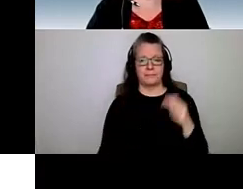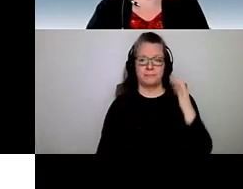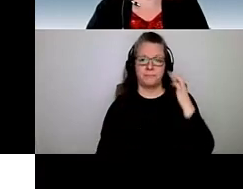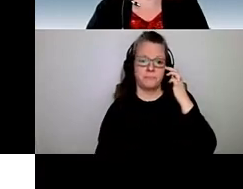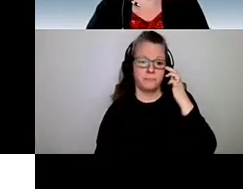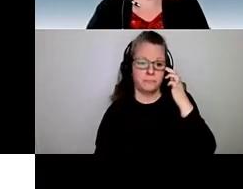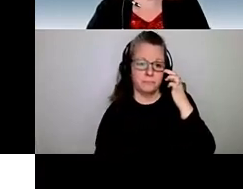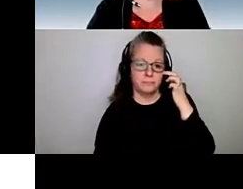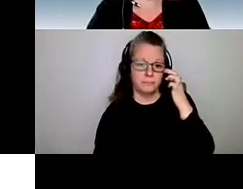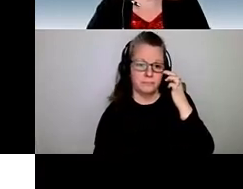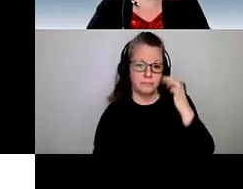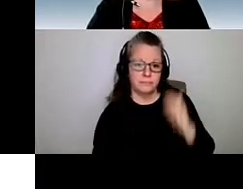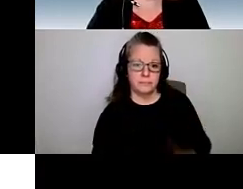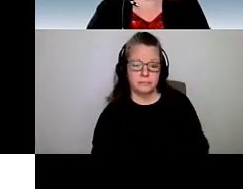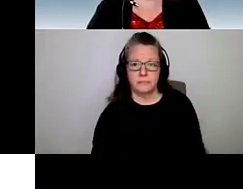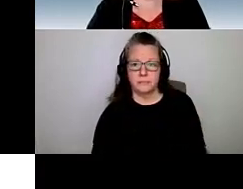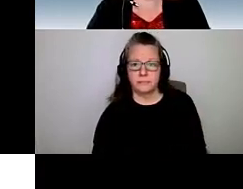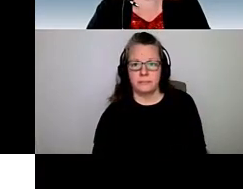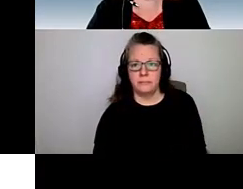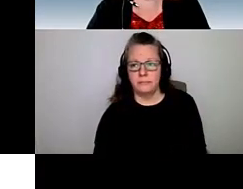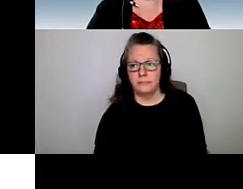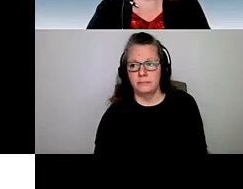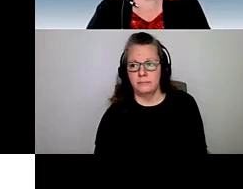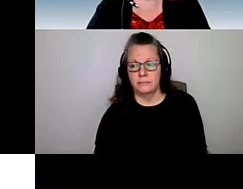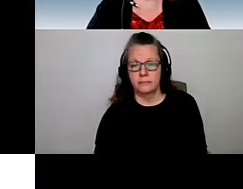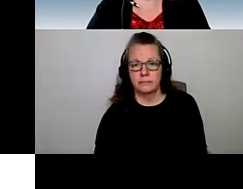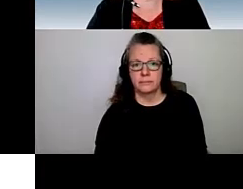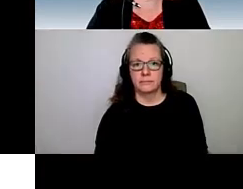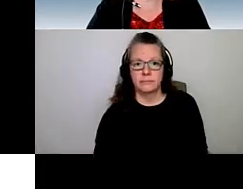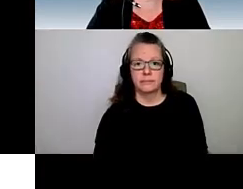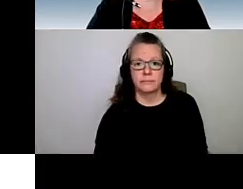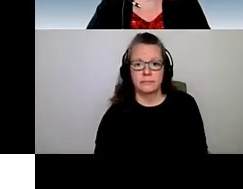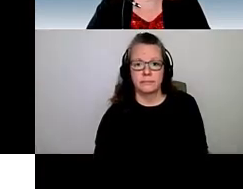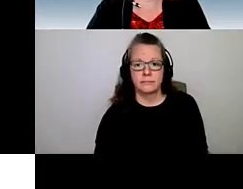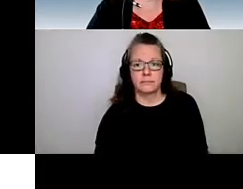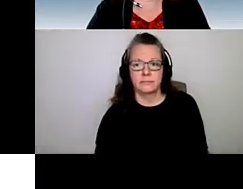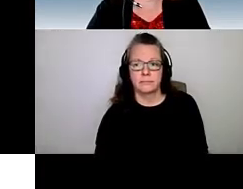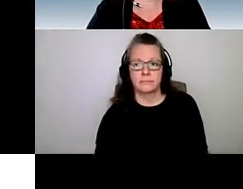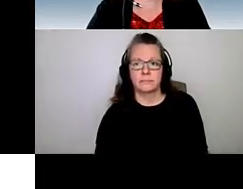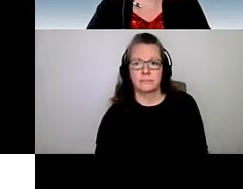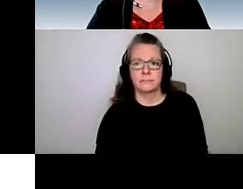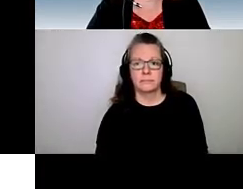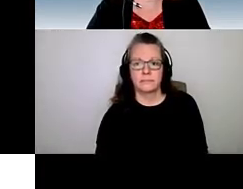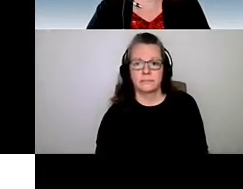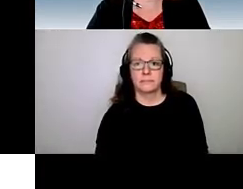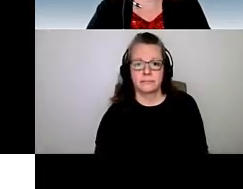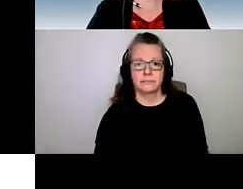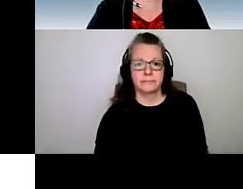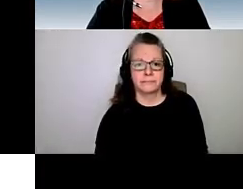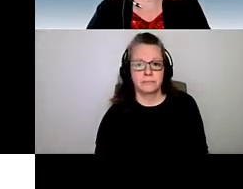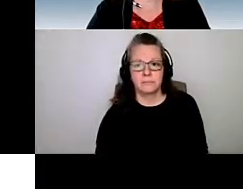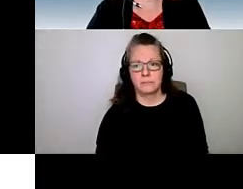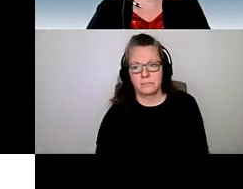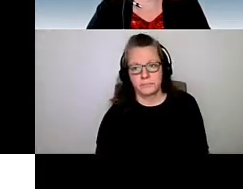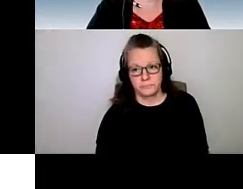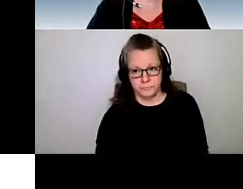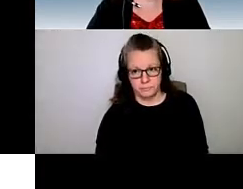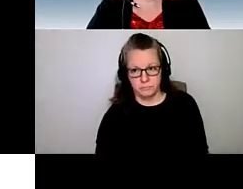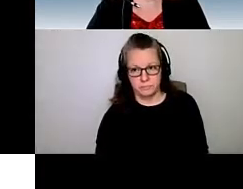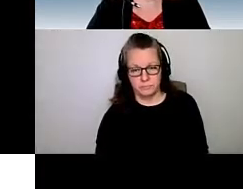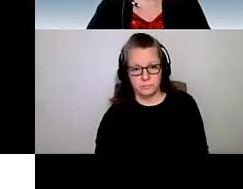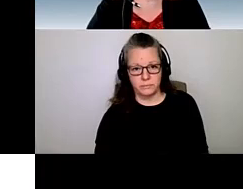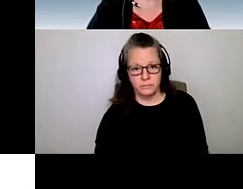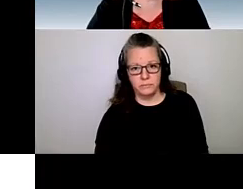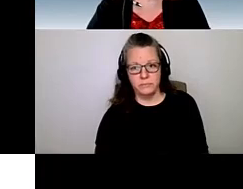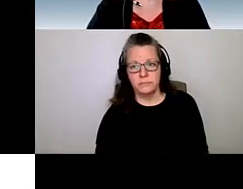Because the social determinants of health are so important, we invest a significant amount of money.